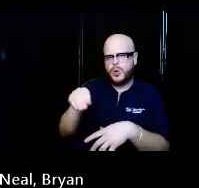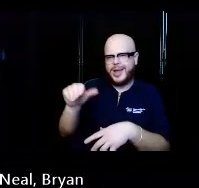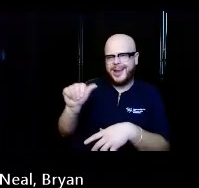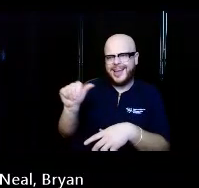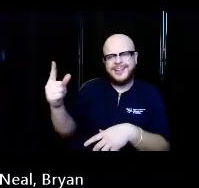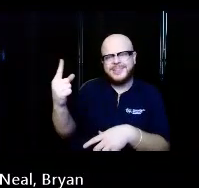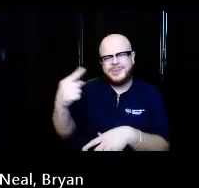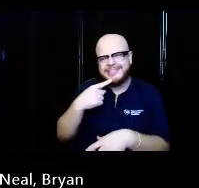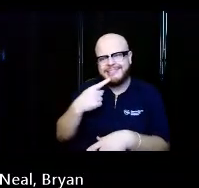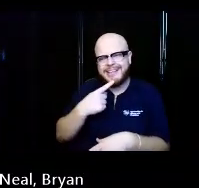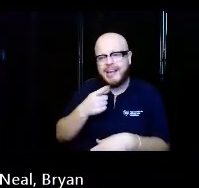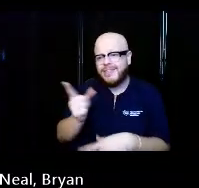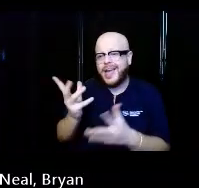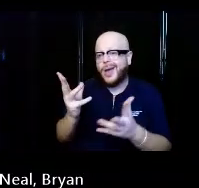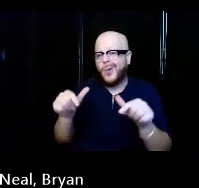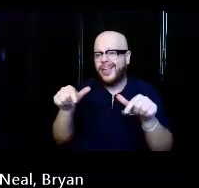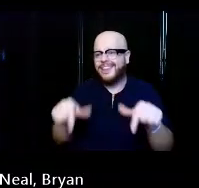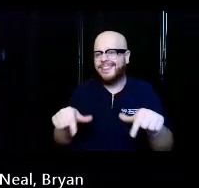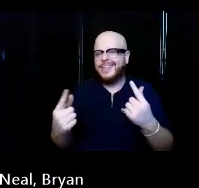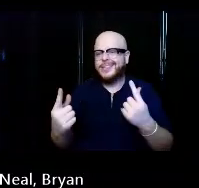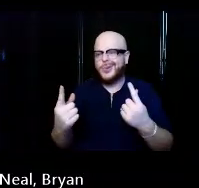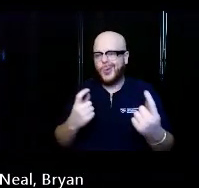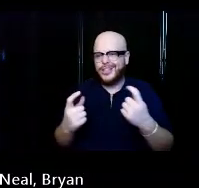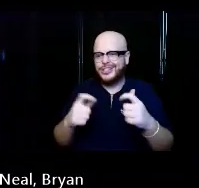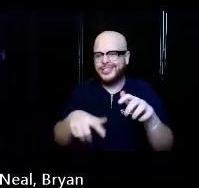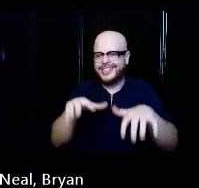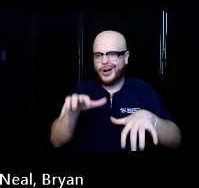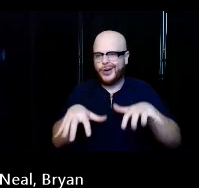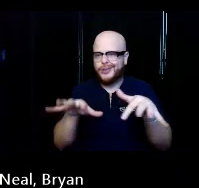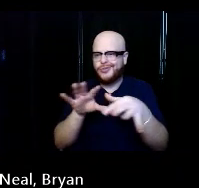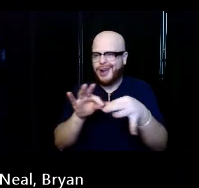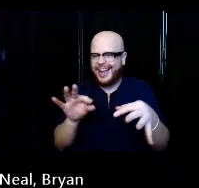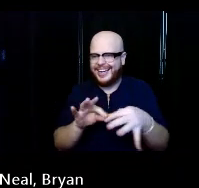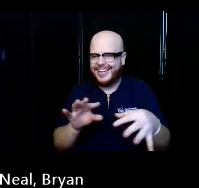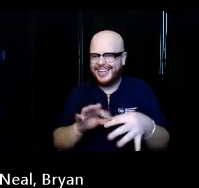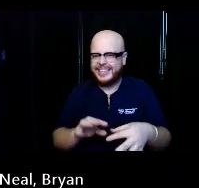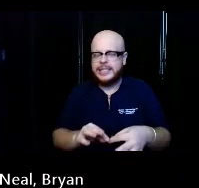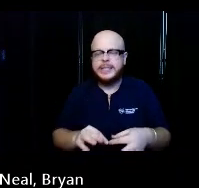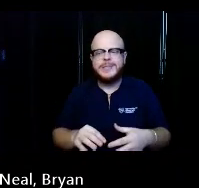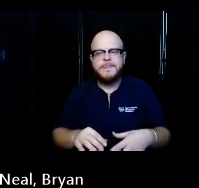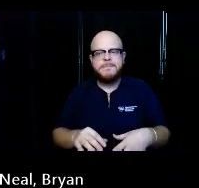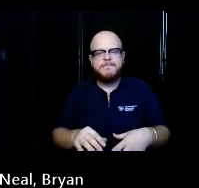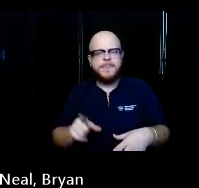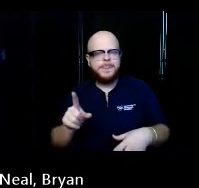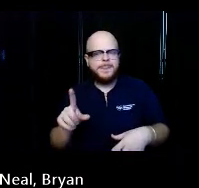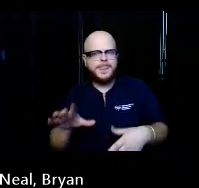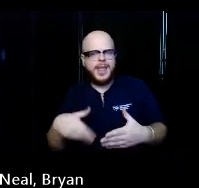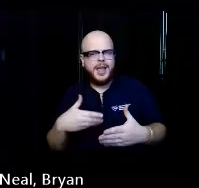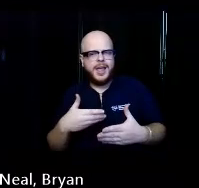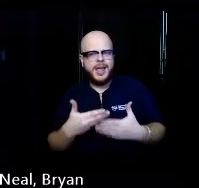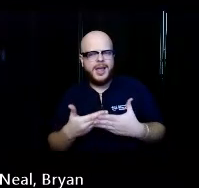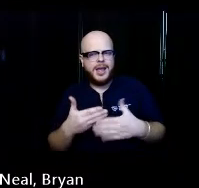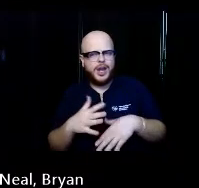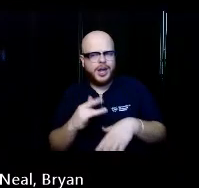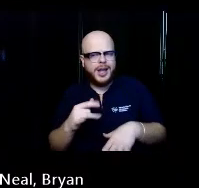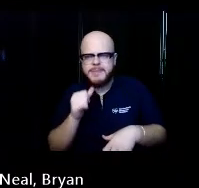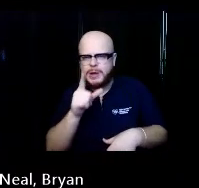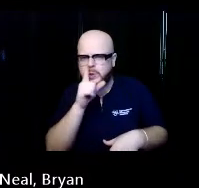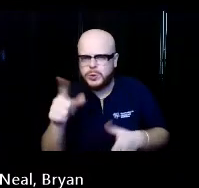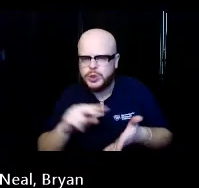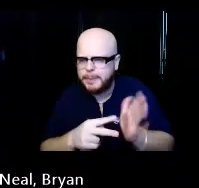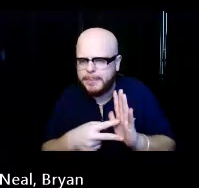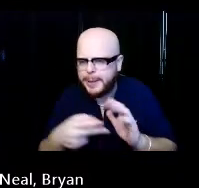these questions in writing. That came in fairly early, so I'm not sure if that person was referring to the poll questions that we were asking,